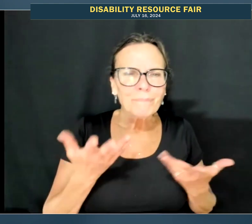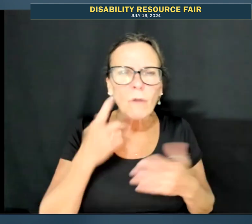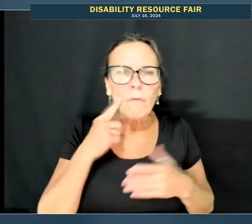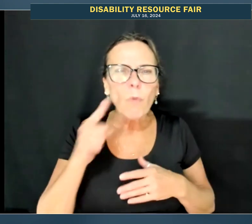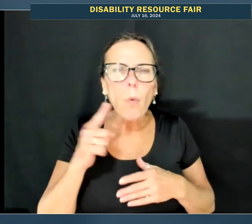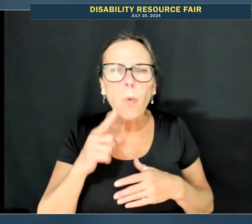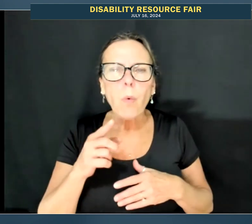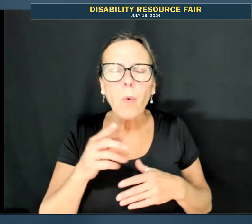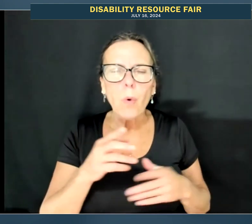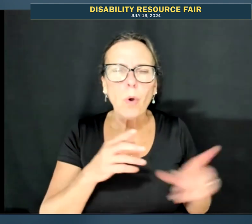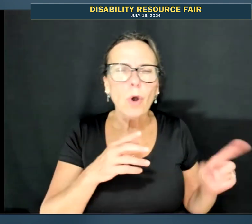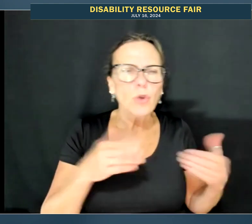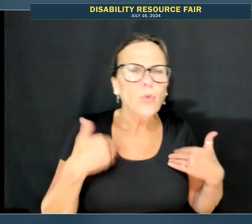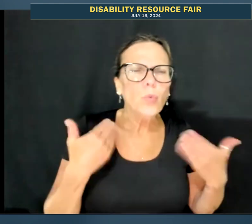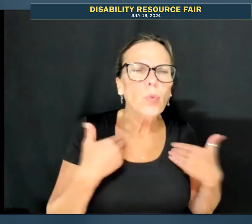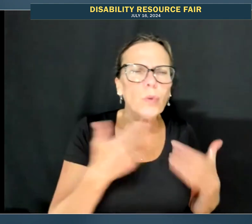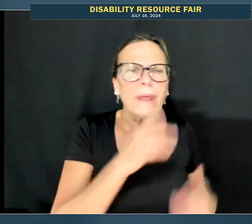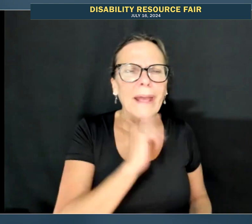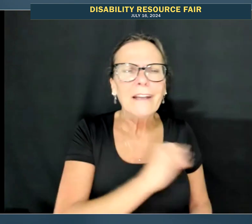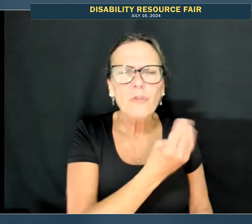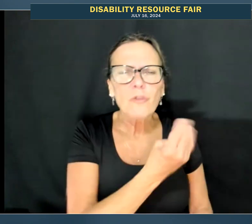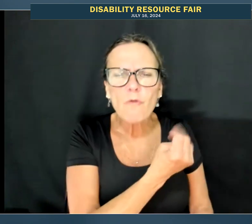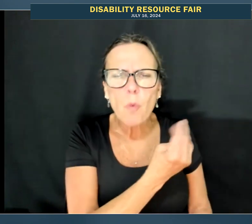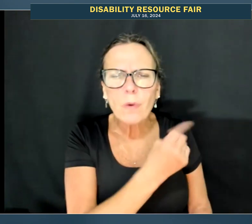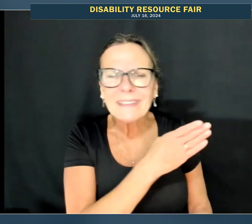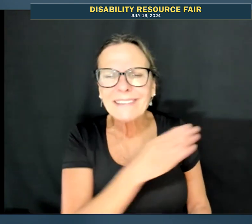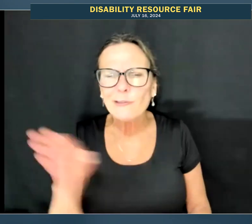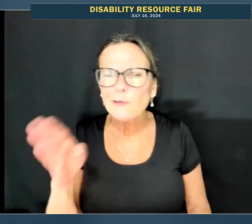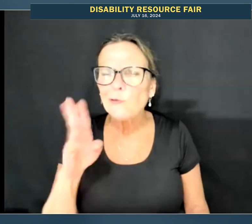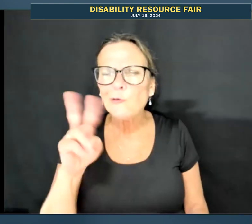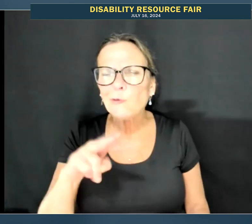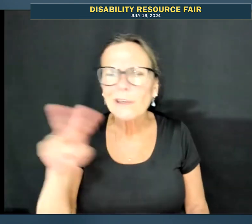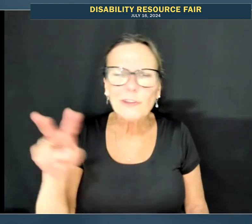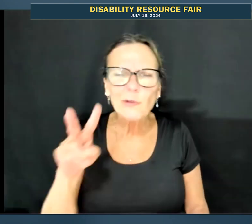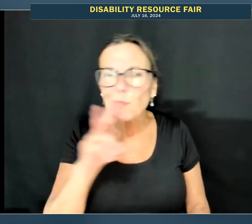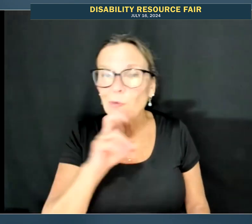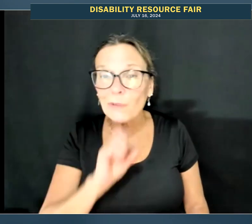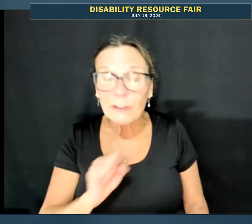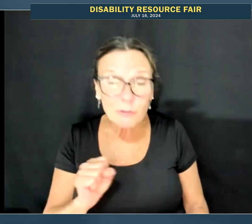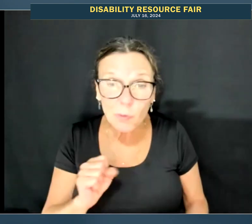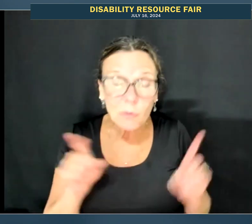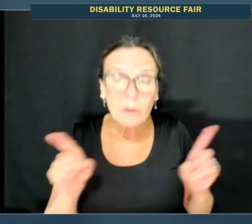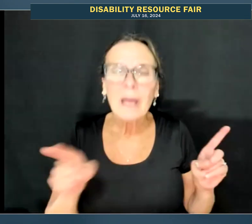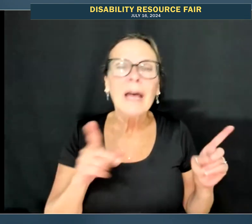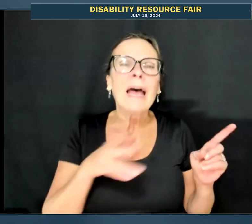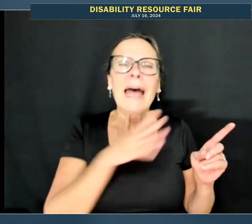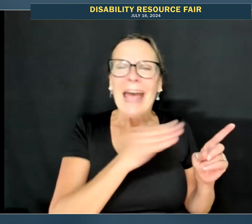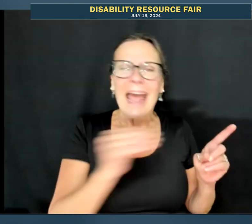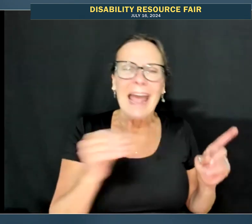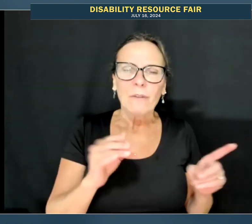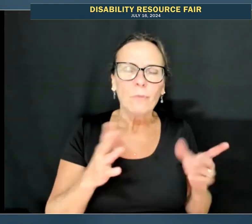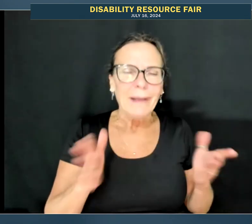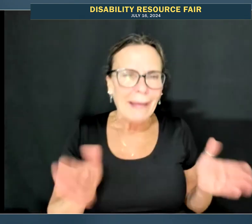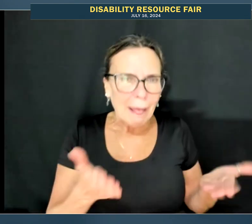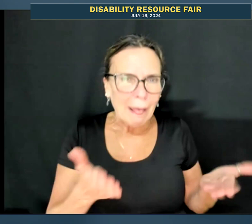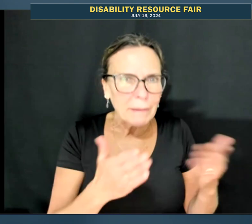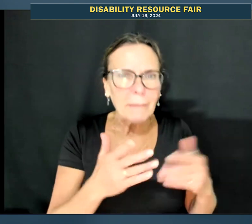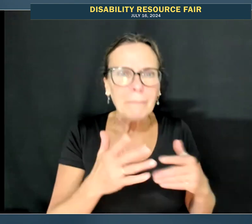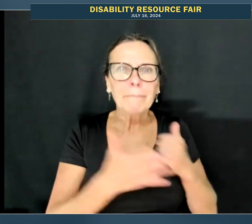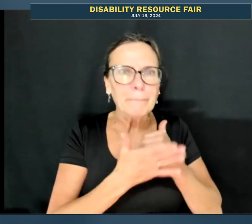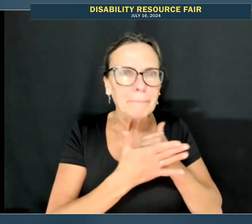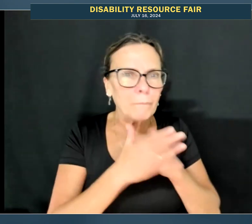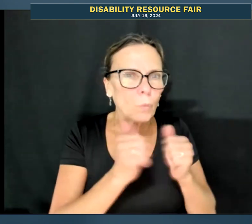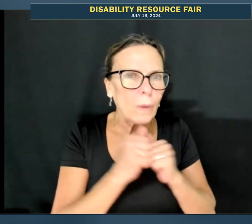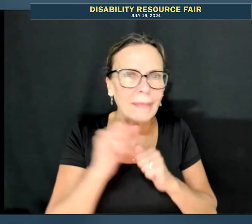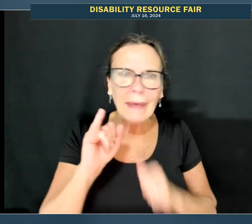old, and we help with IEPs, getting also employment